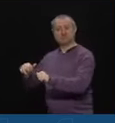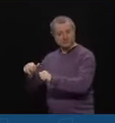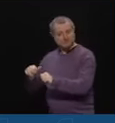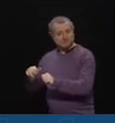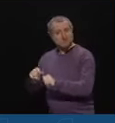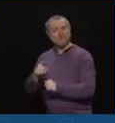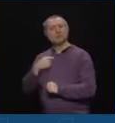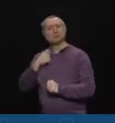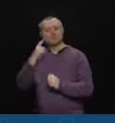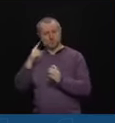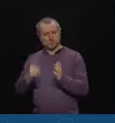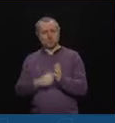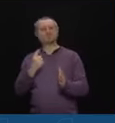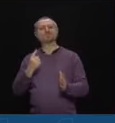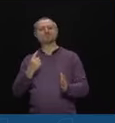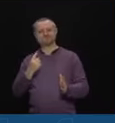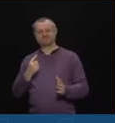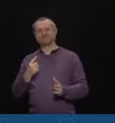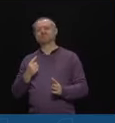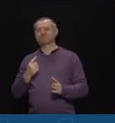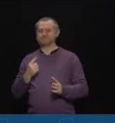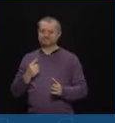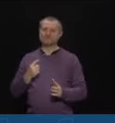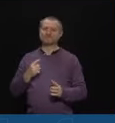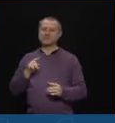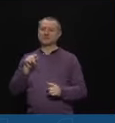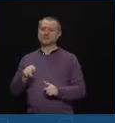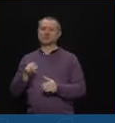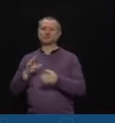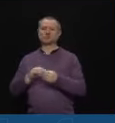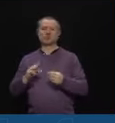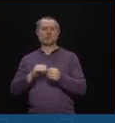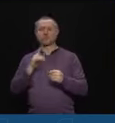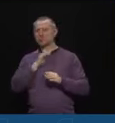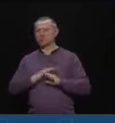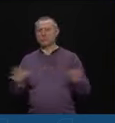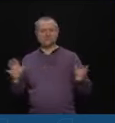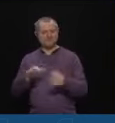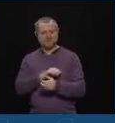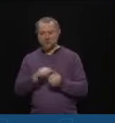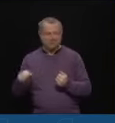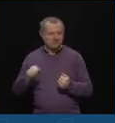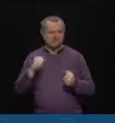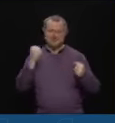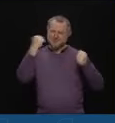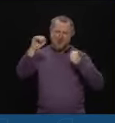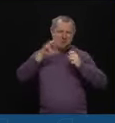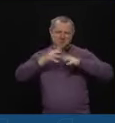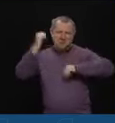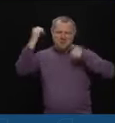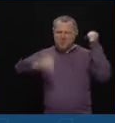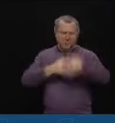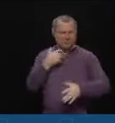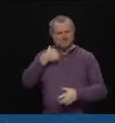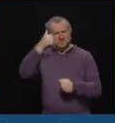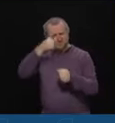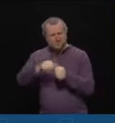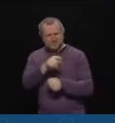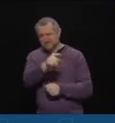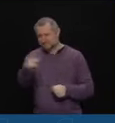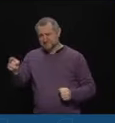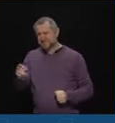protest, even though there had already been violence against him. And I remember to this day when we lost Dr. King. Yes, I'm that old. I'm older than a